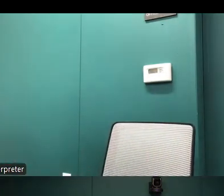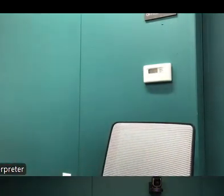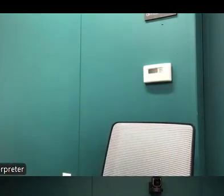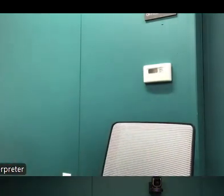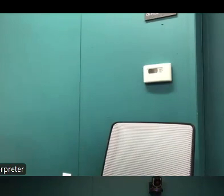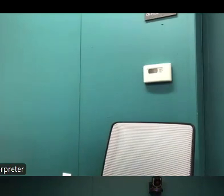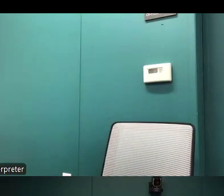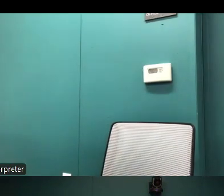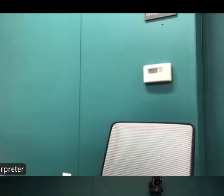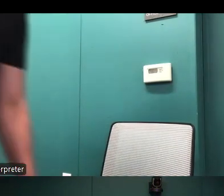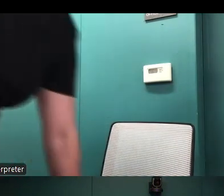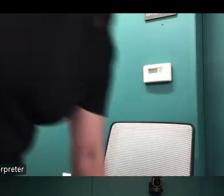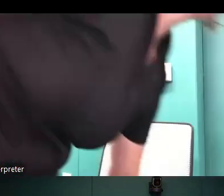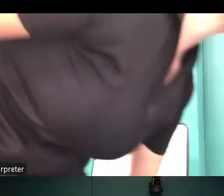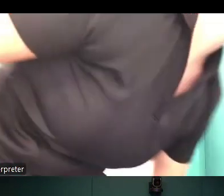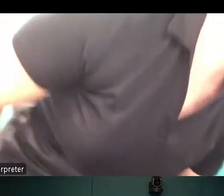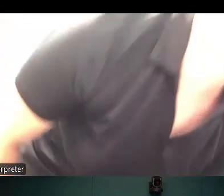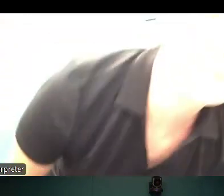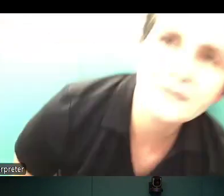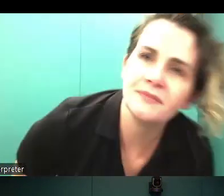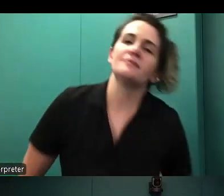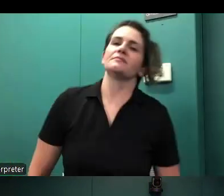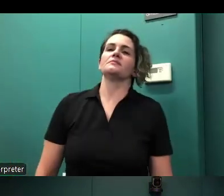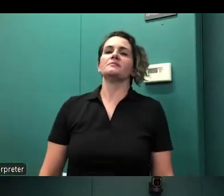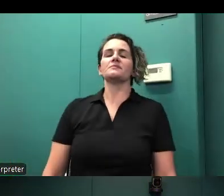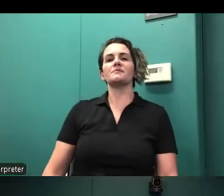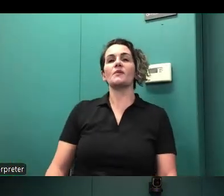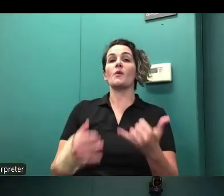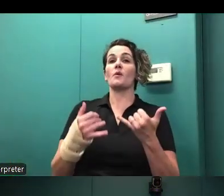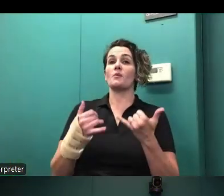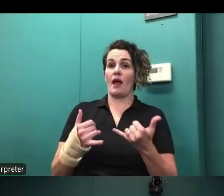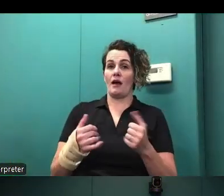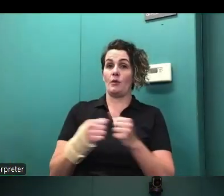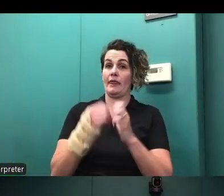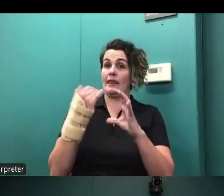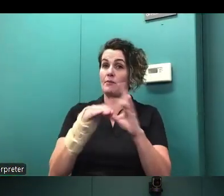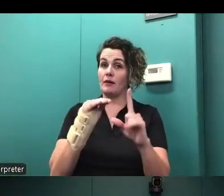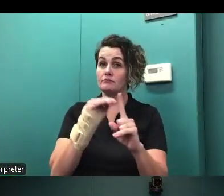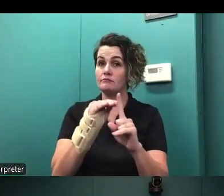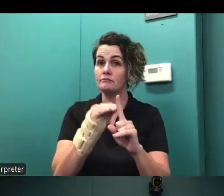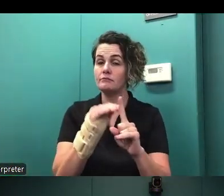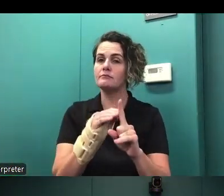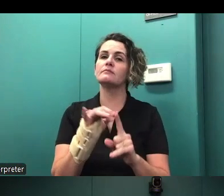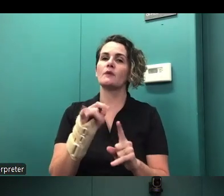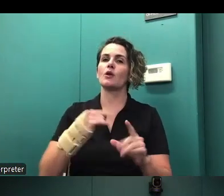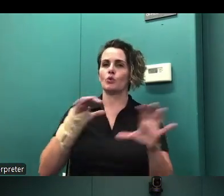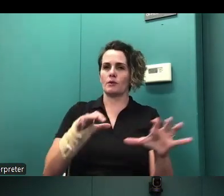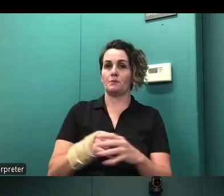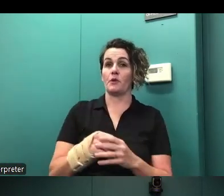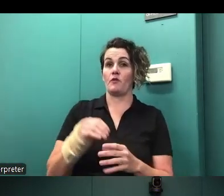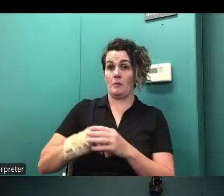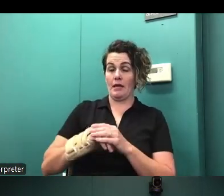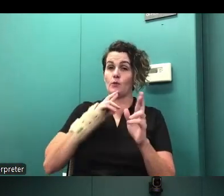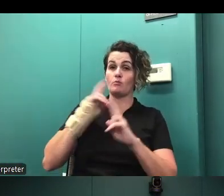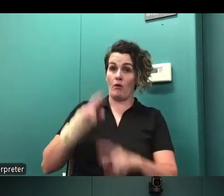So now on your email notifications, I do it this way. If I'm in responses, I click on those